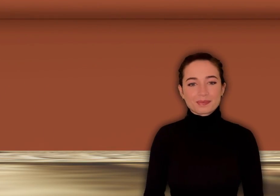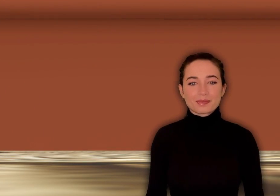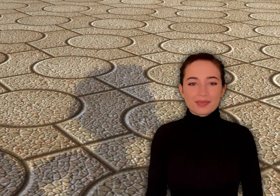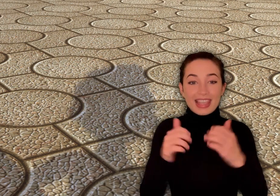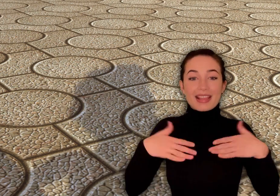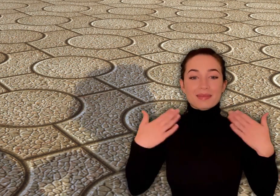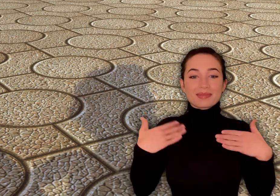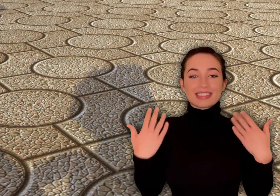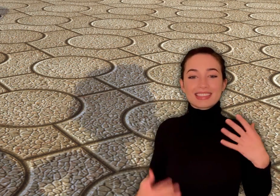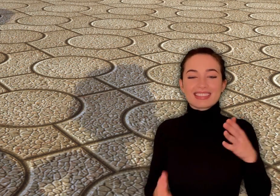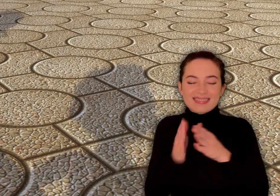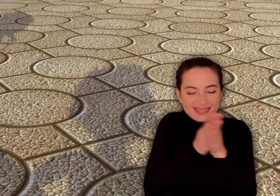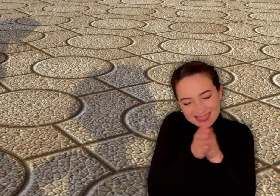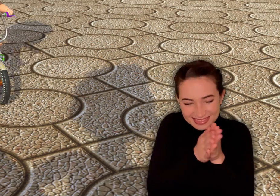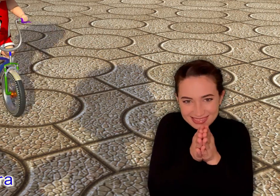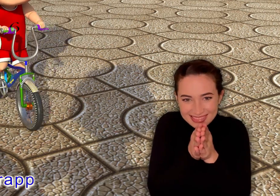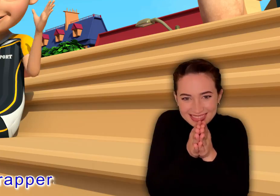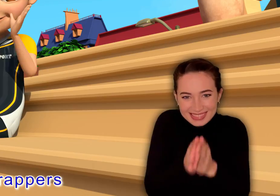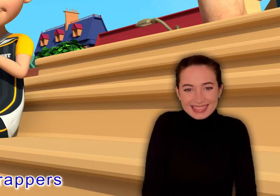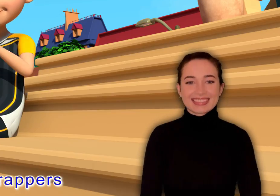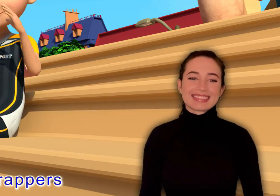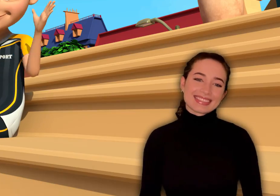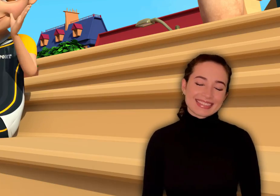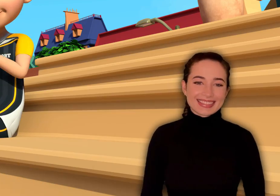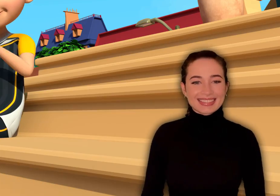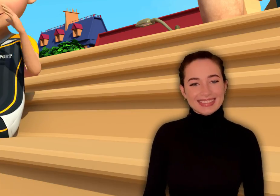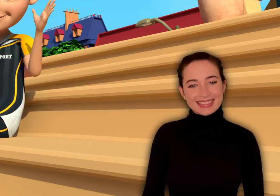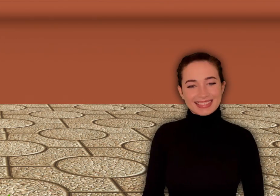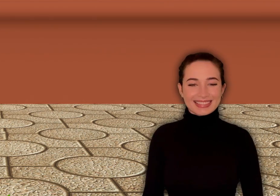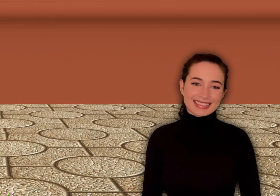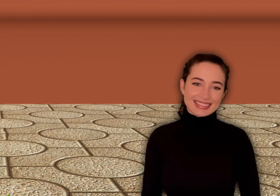scrapers with happiness and wall